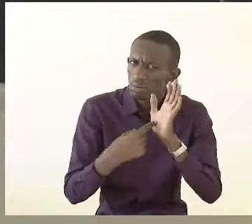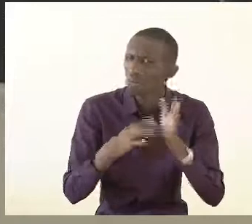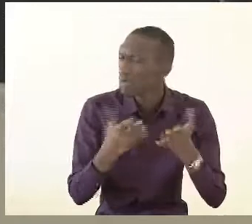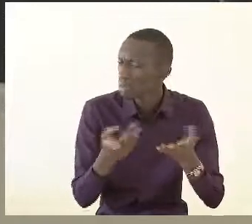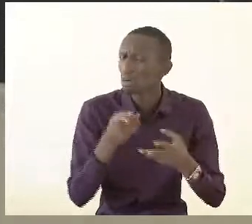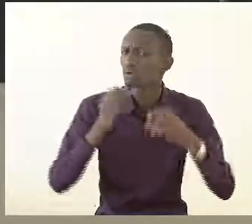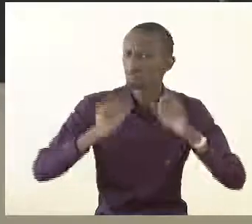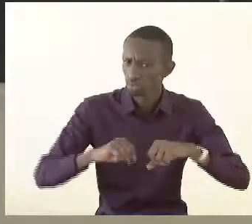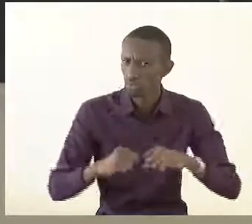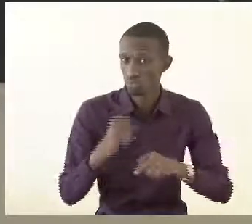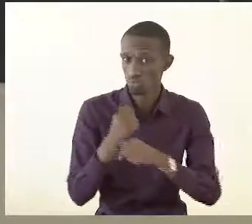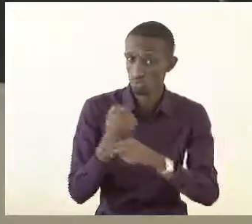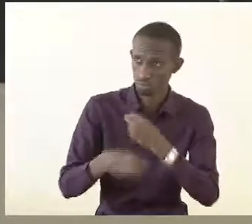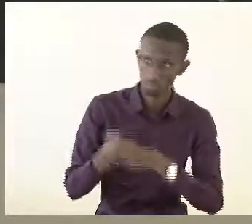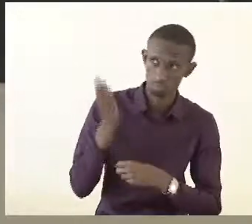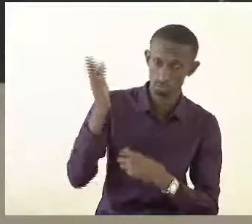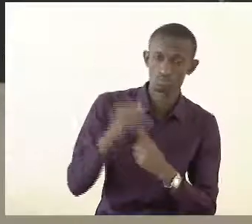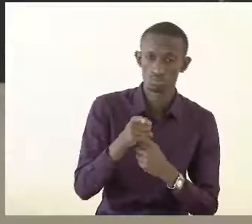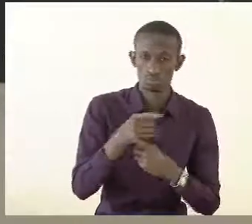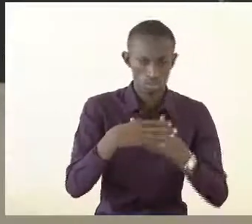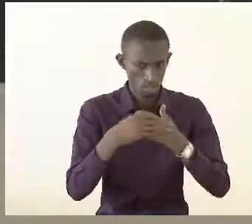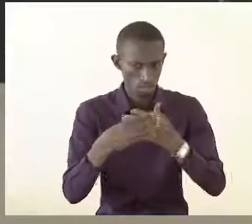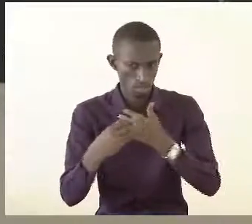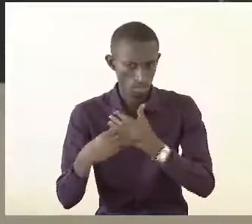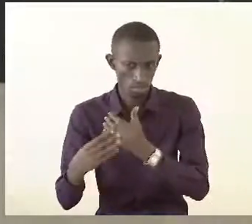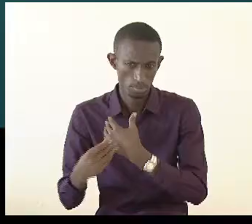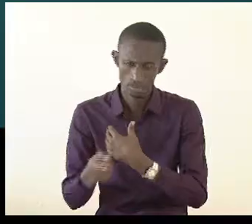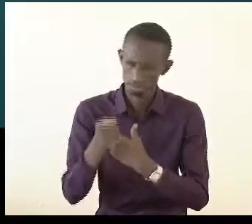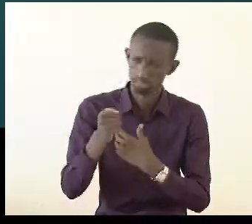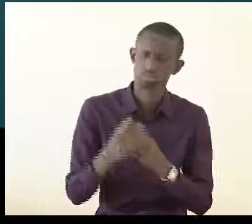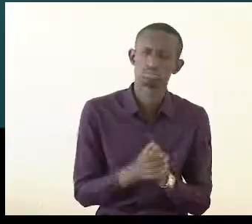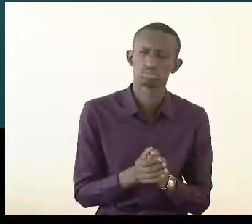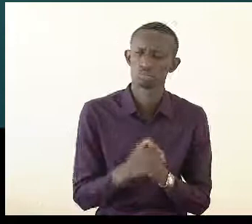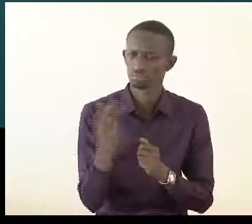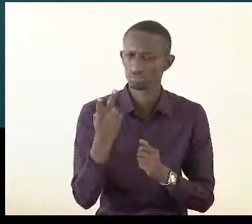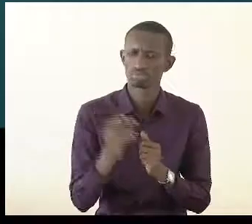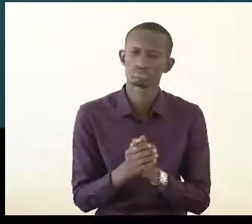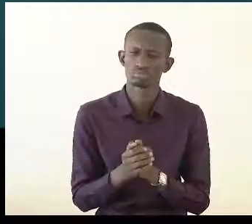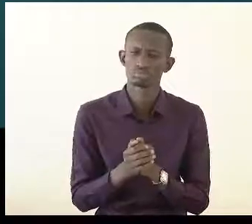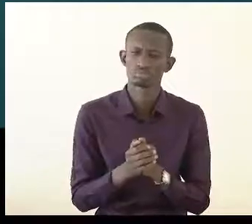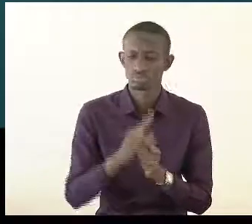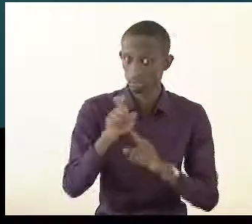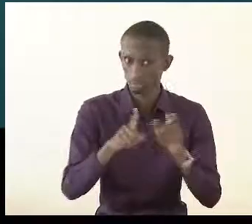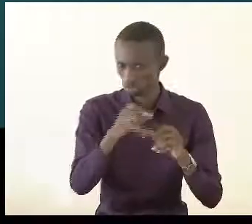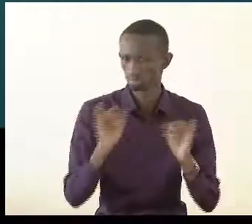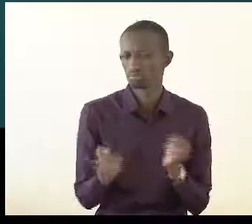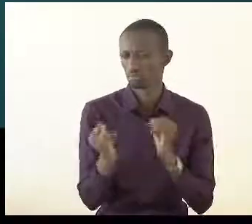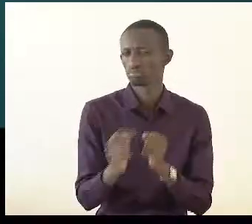questions. So you write down those two questions and you will try them yourself.